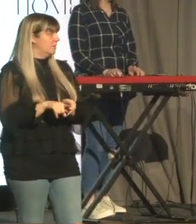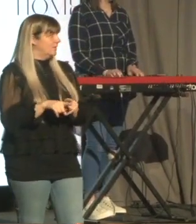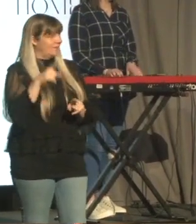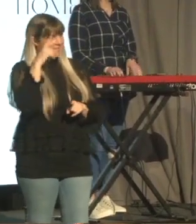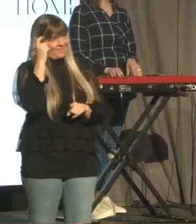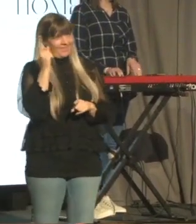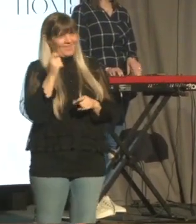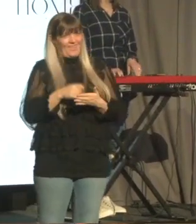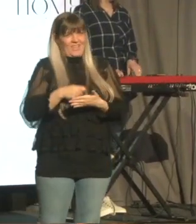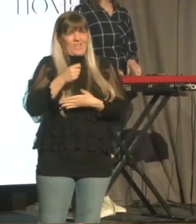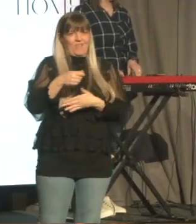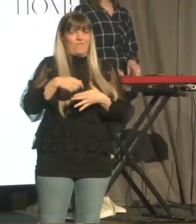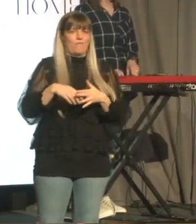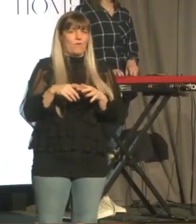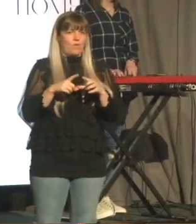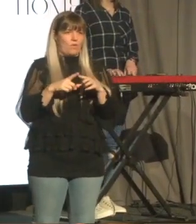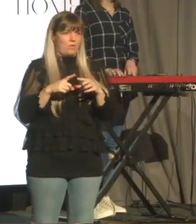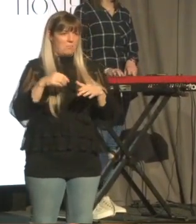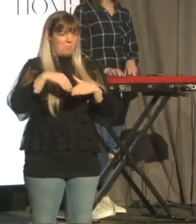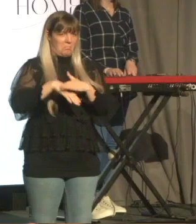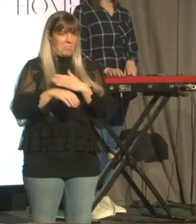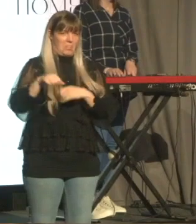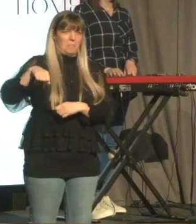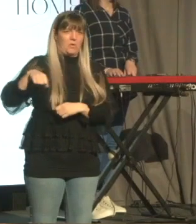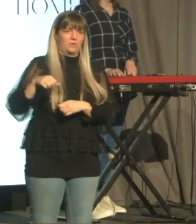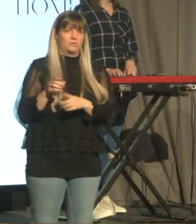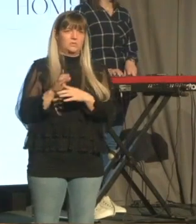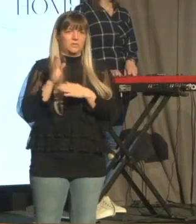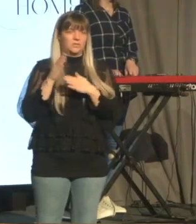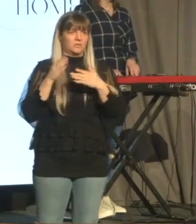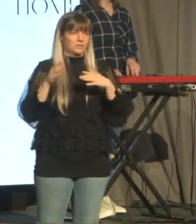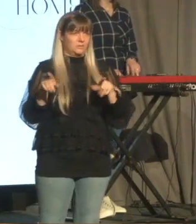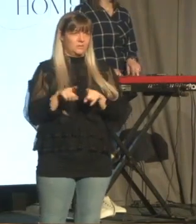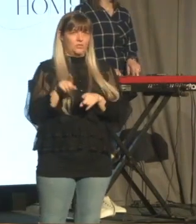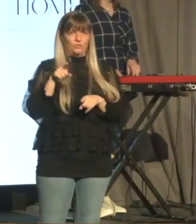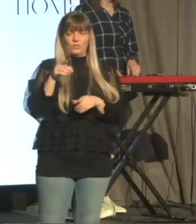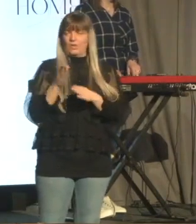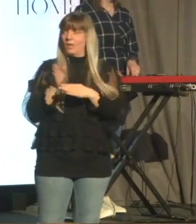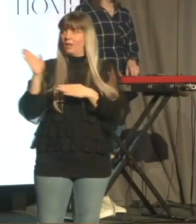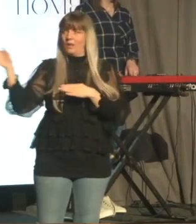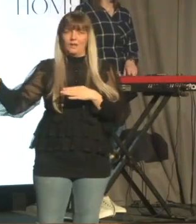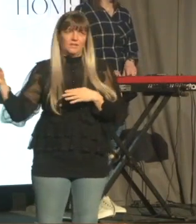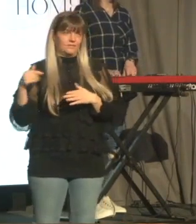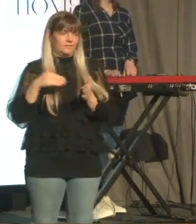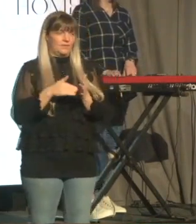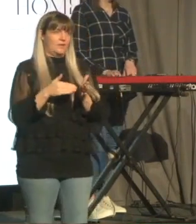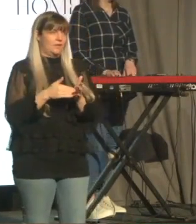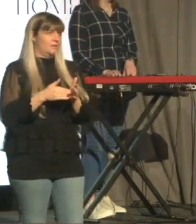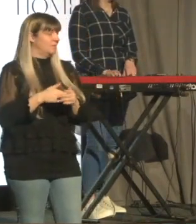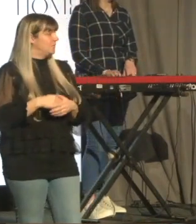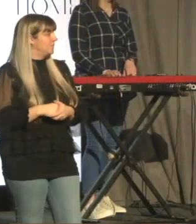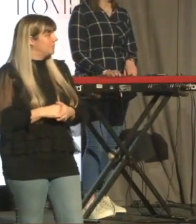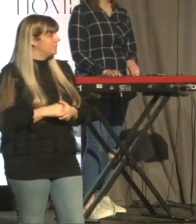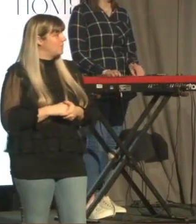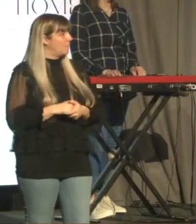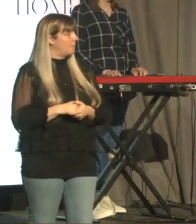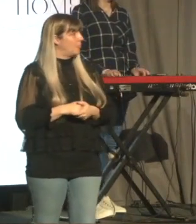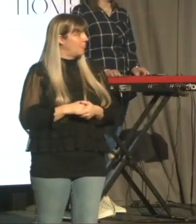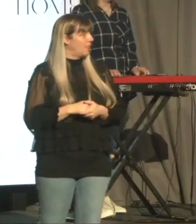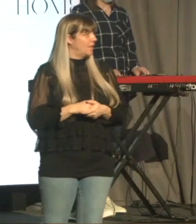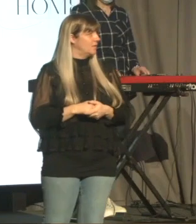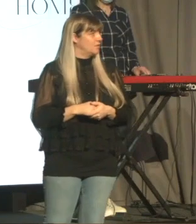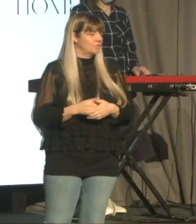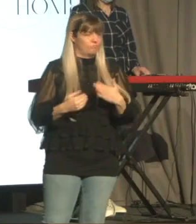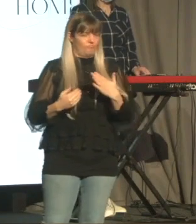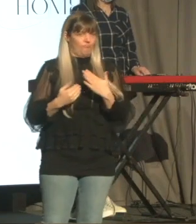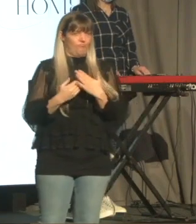envelope, there are some buckets at the door just as you go out. So we're going to see the ways to give on the screen now, and we'll do that. And then we're beginning a new series